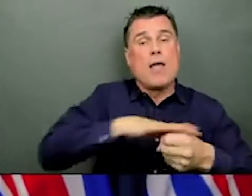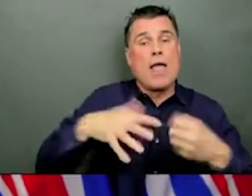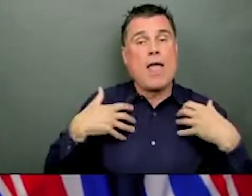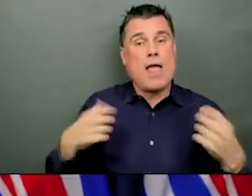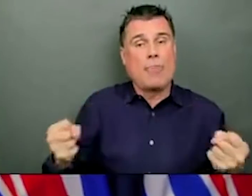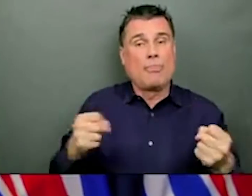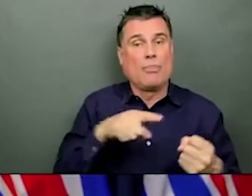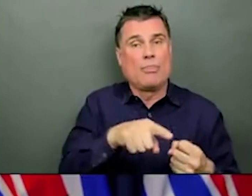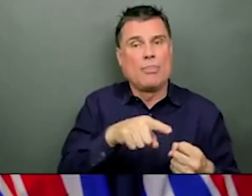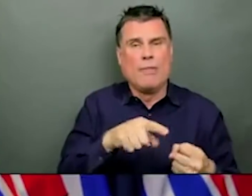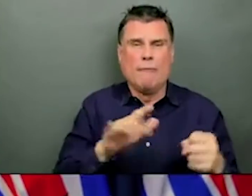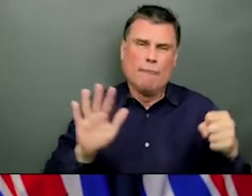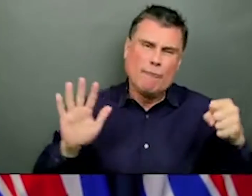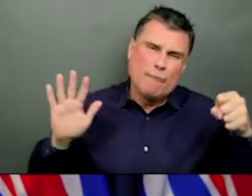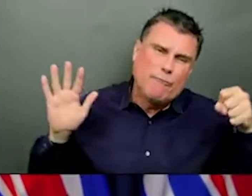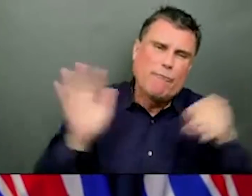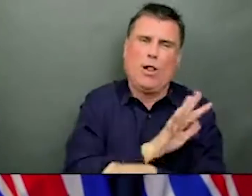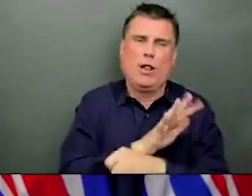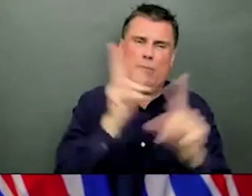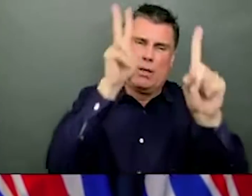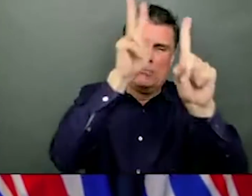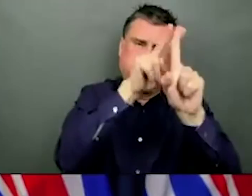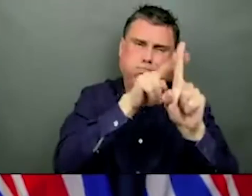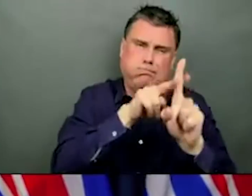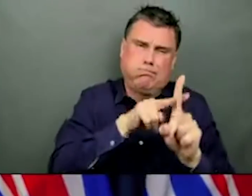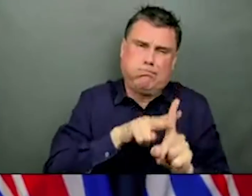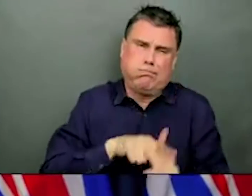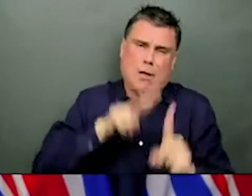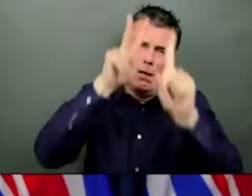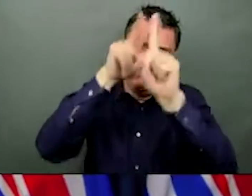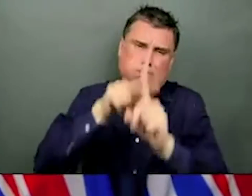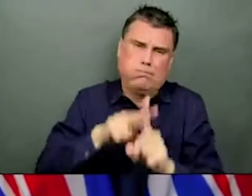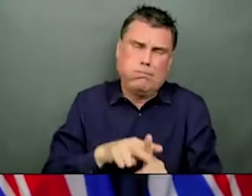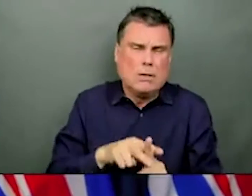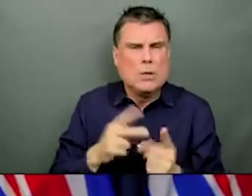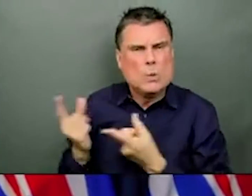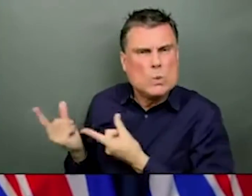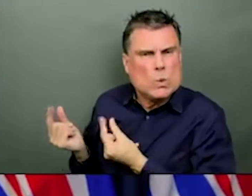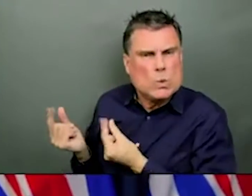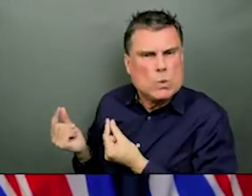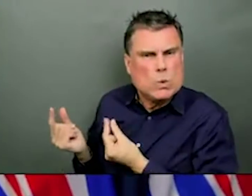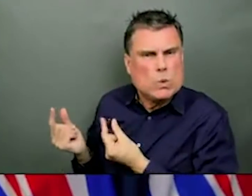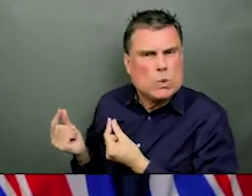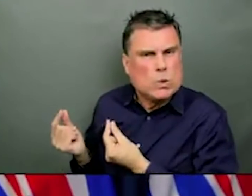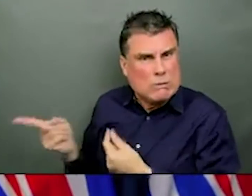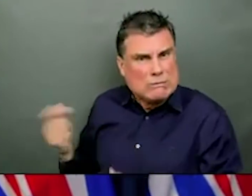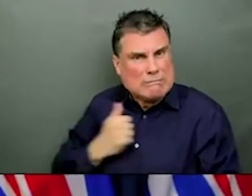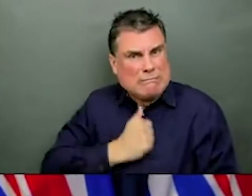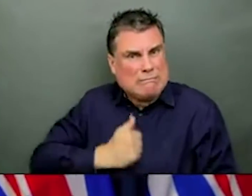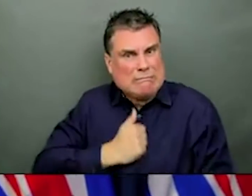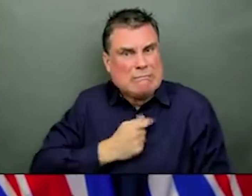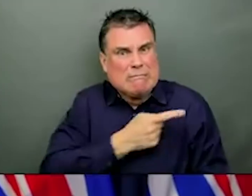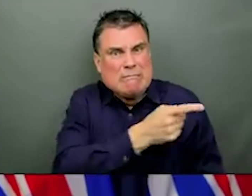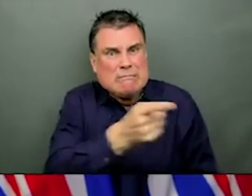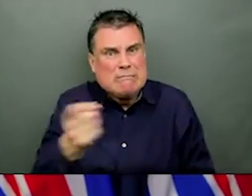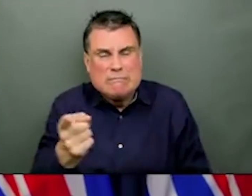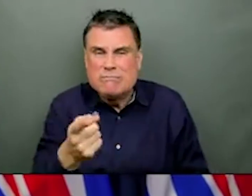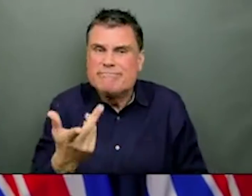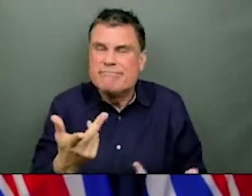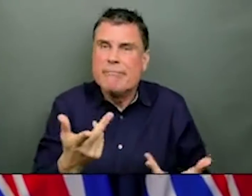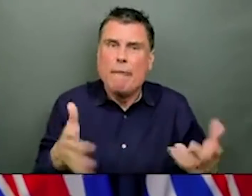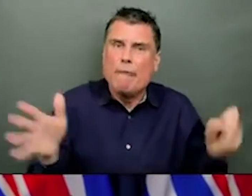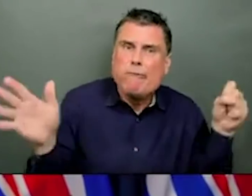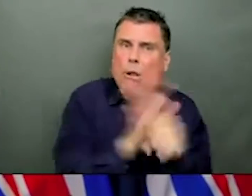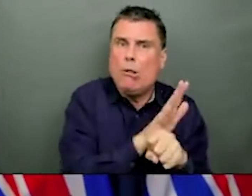you owning this, and will you be apologizing to the public? Well, certainly we were disappointed with the results in Vancouver